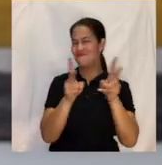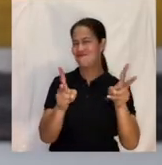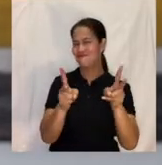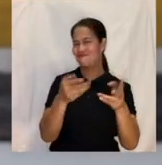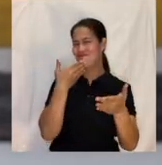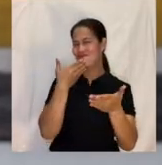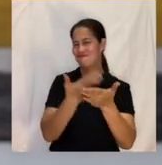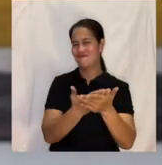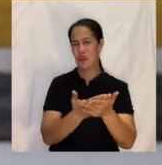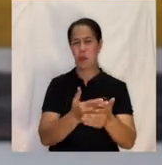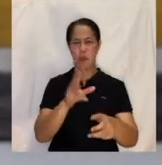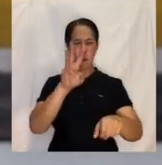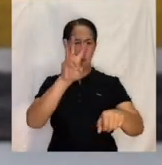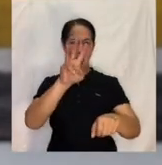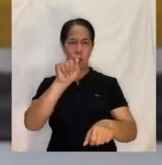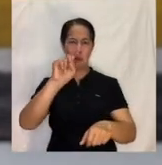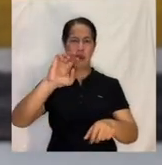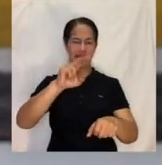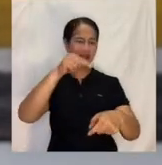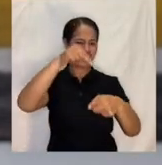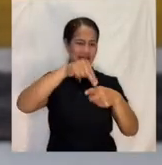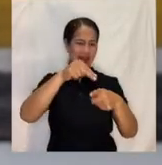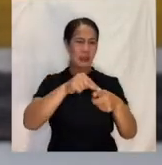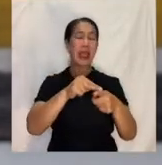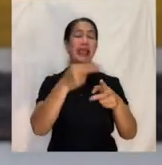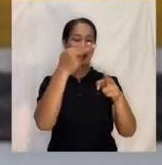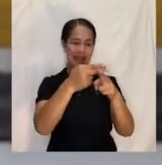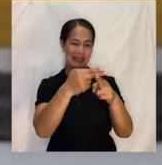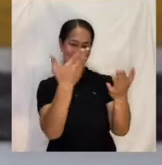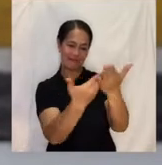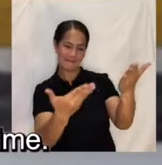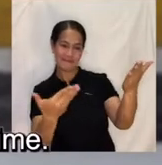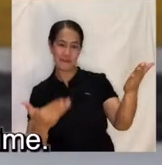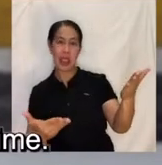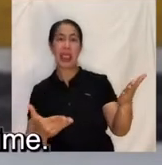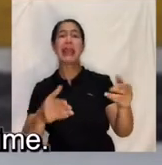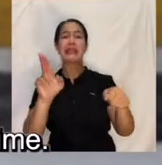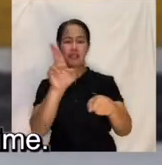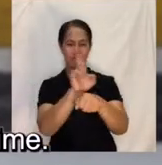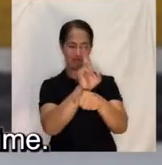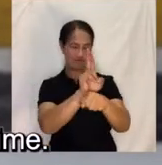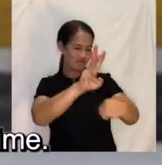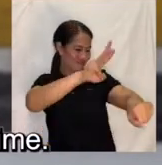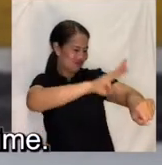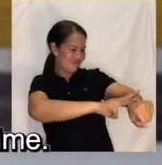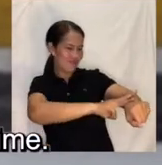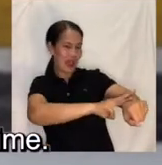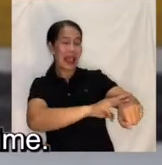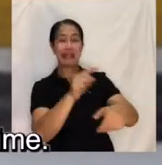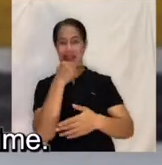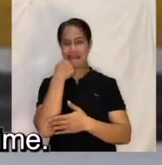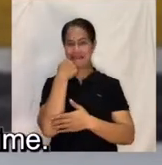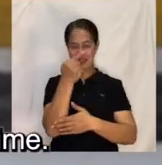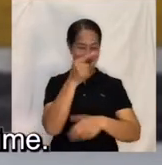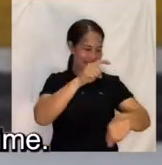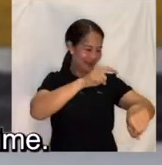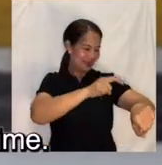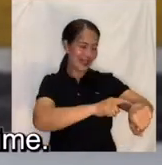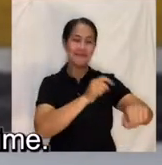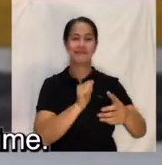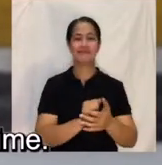Very good! Watch as a noun is a name of a thing that you wear on your wrist that tells